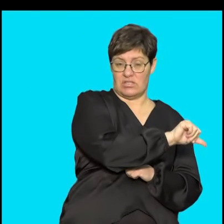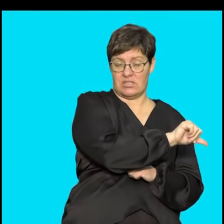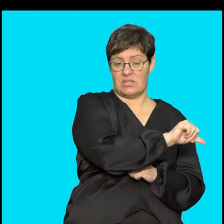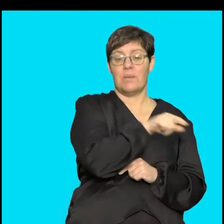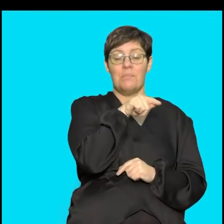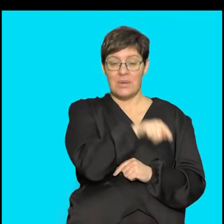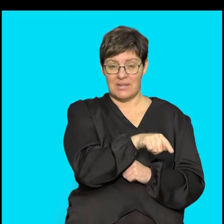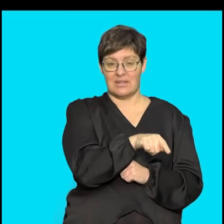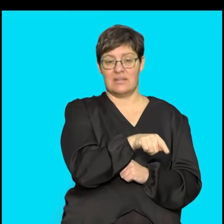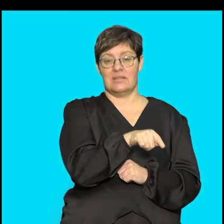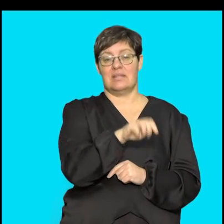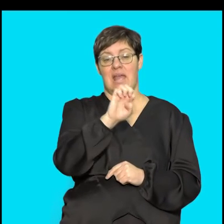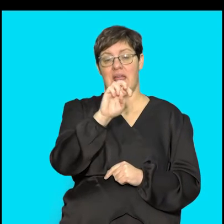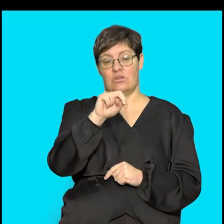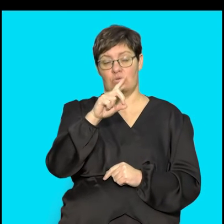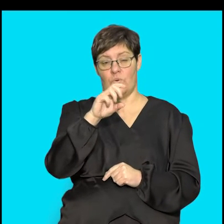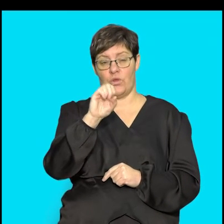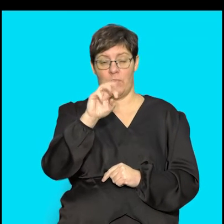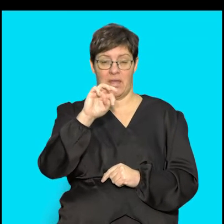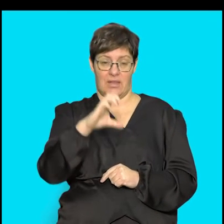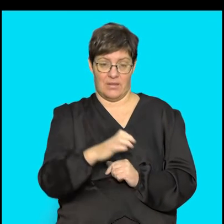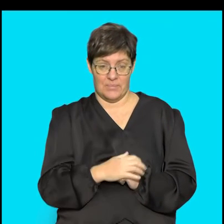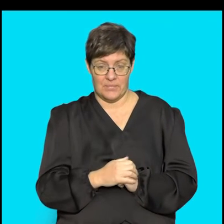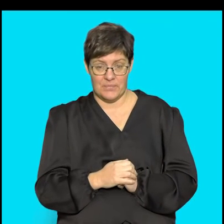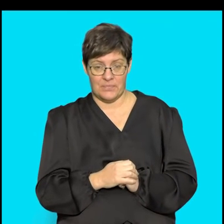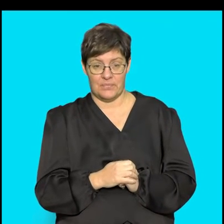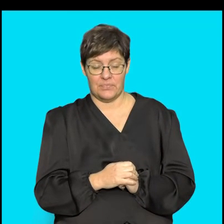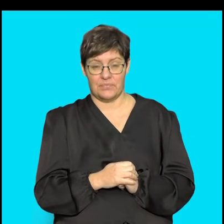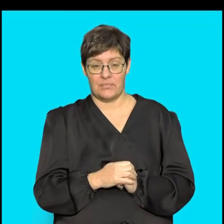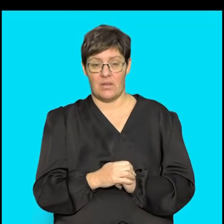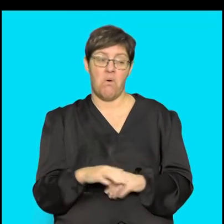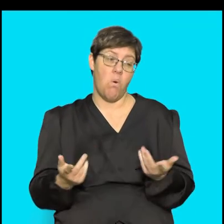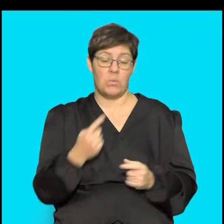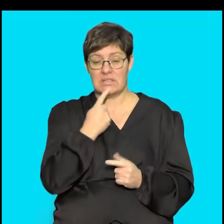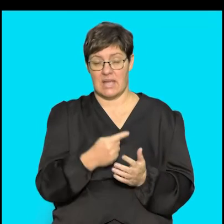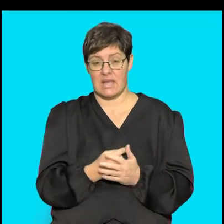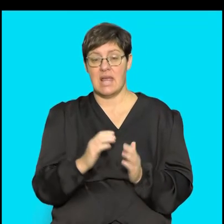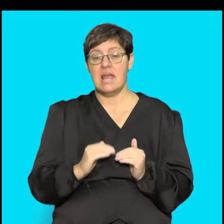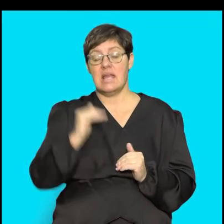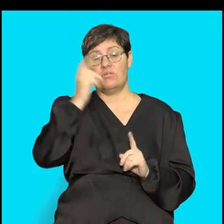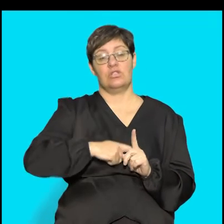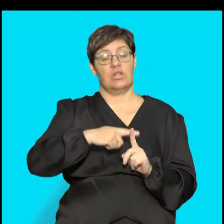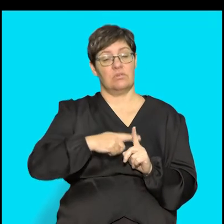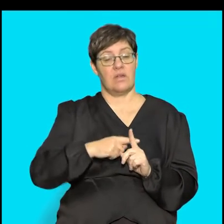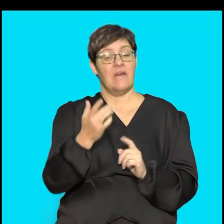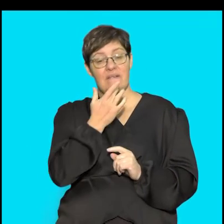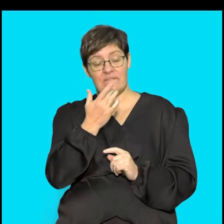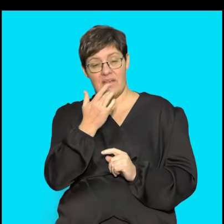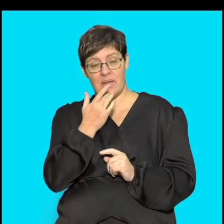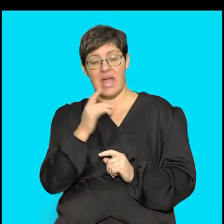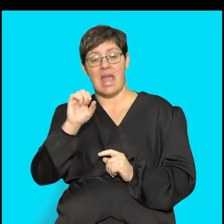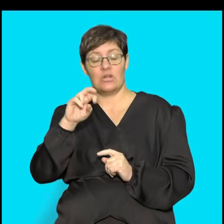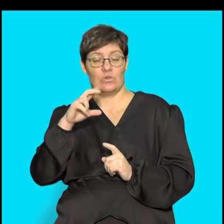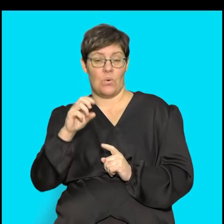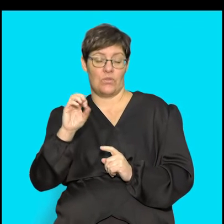reverse reaction, which in this case is endothermic. Or we can say an increase in temperature favors